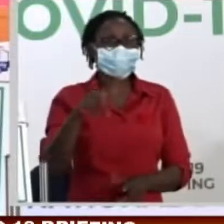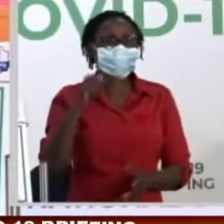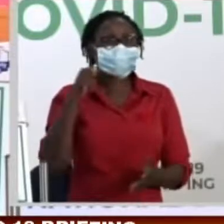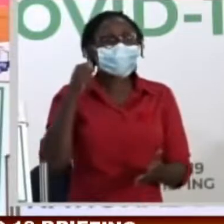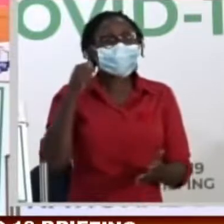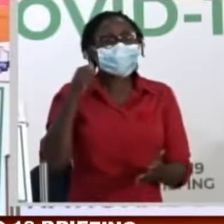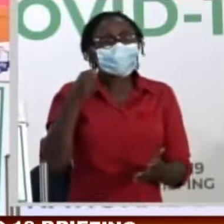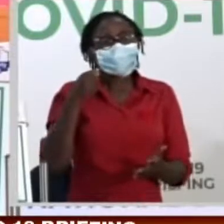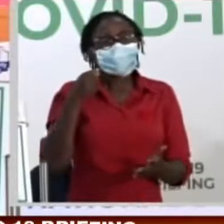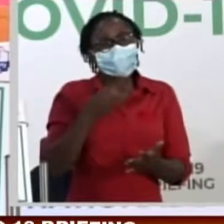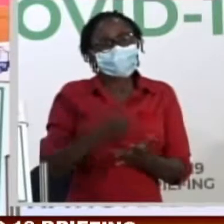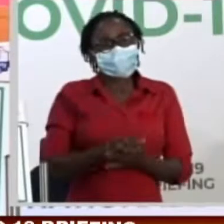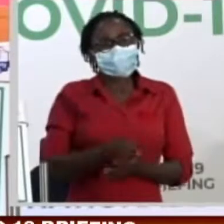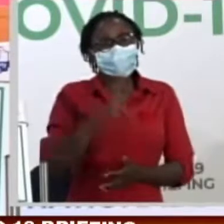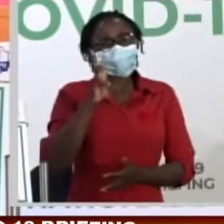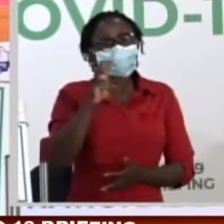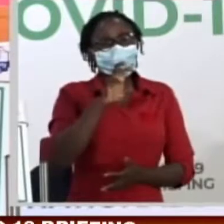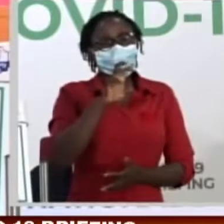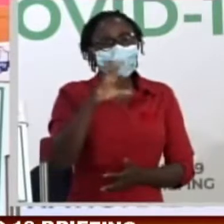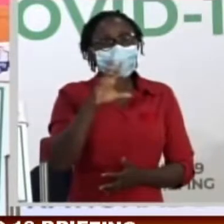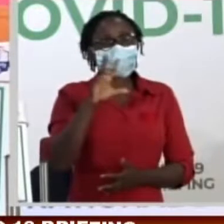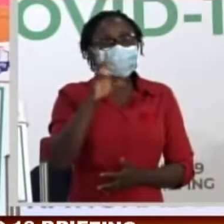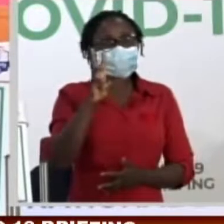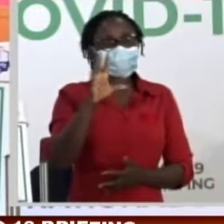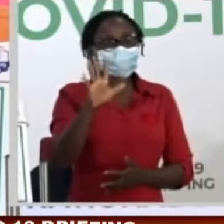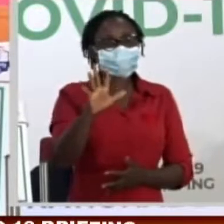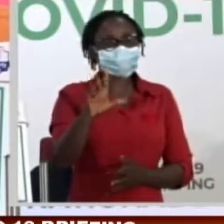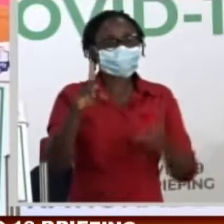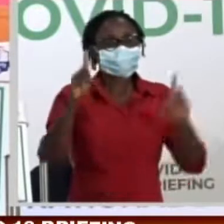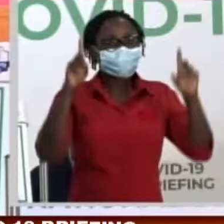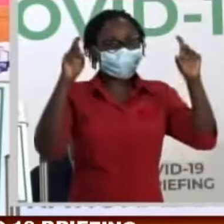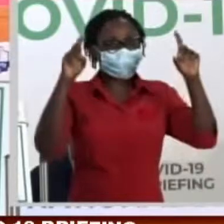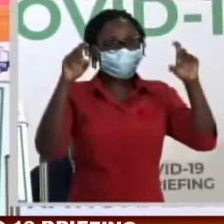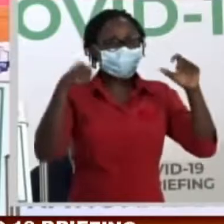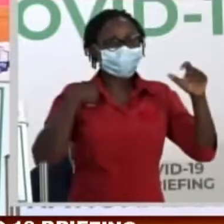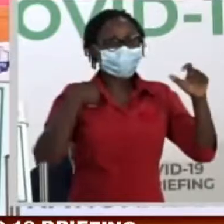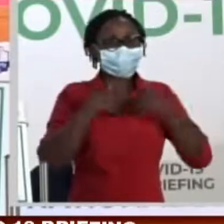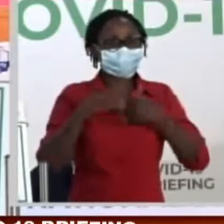352,625 samples tested so far, with